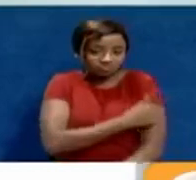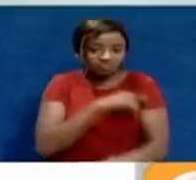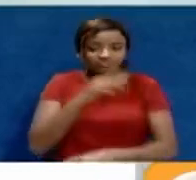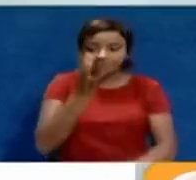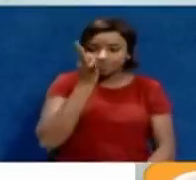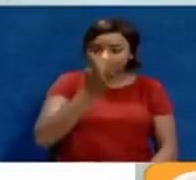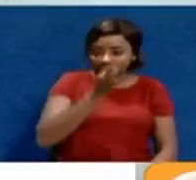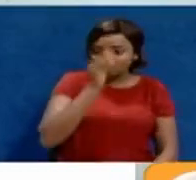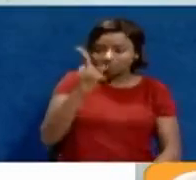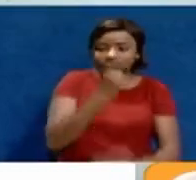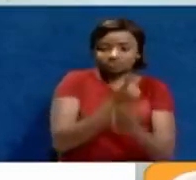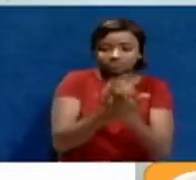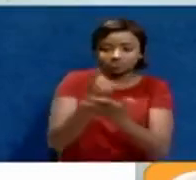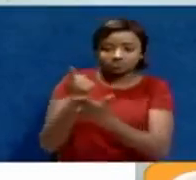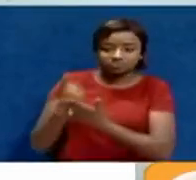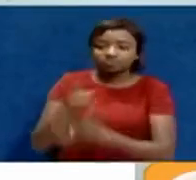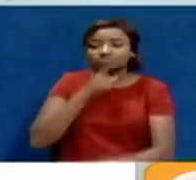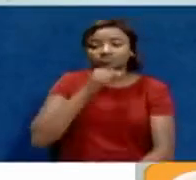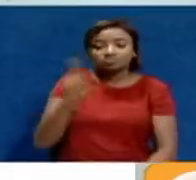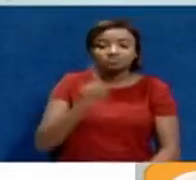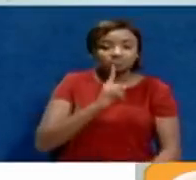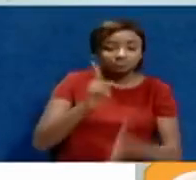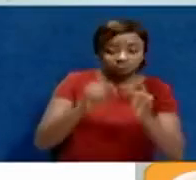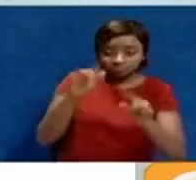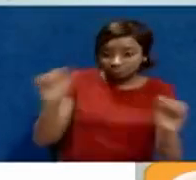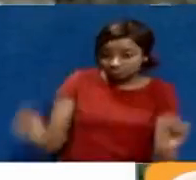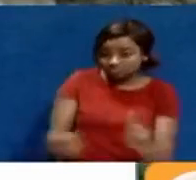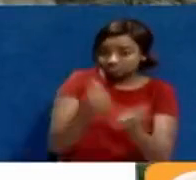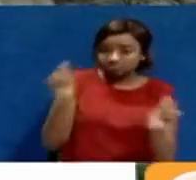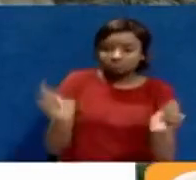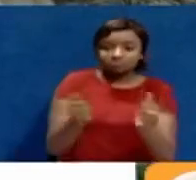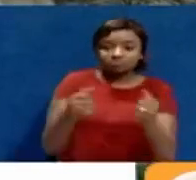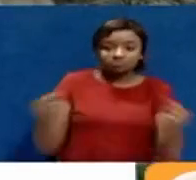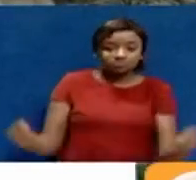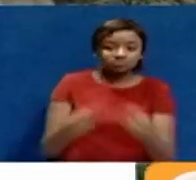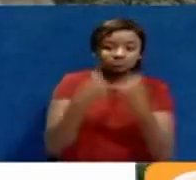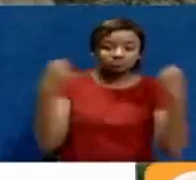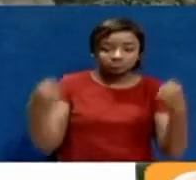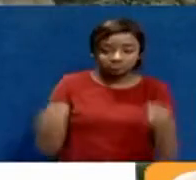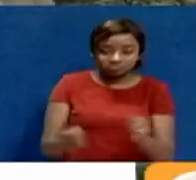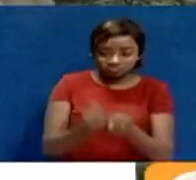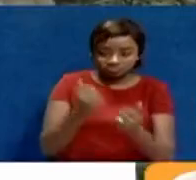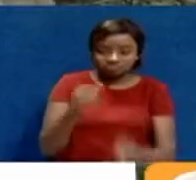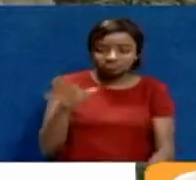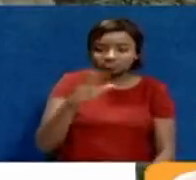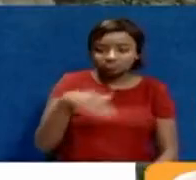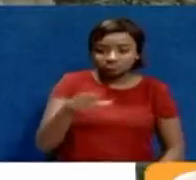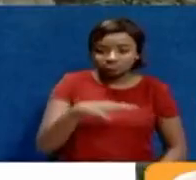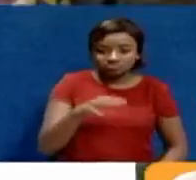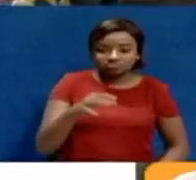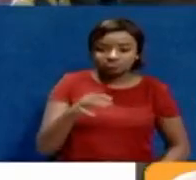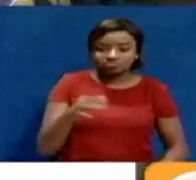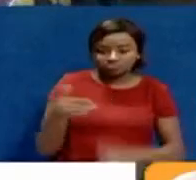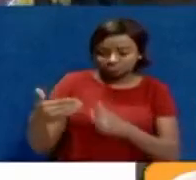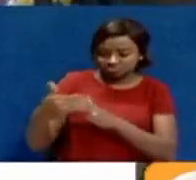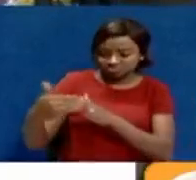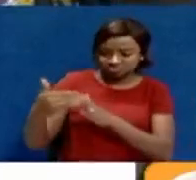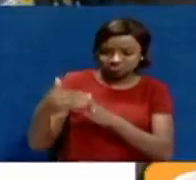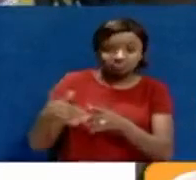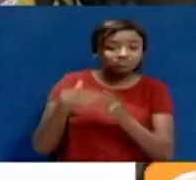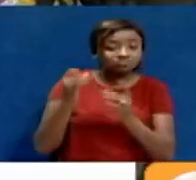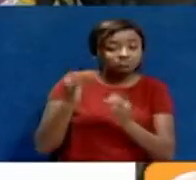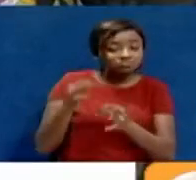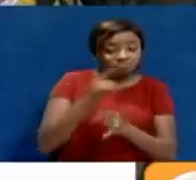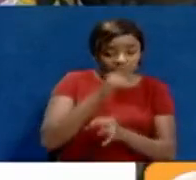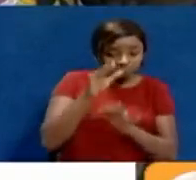where they are admitted. Kuria saying that the accident took place at a corner near Kiandu Village and could have been avoided if the drivers were